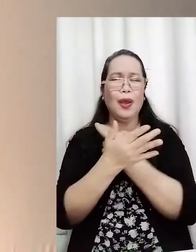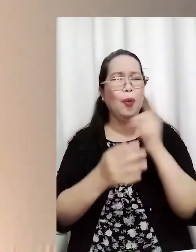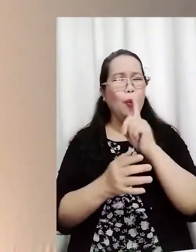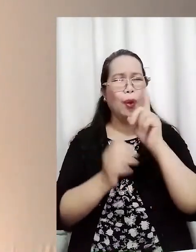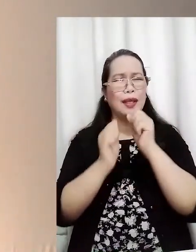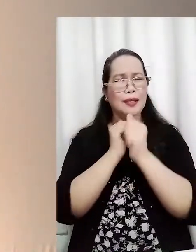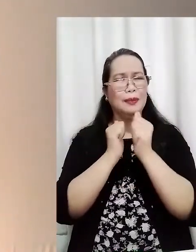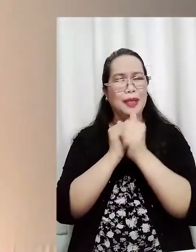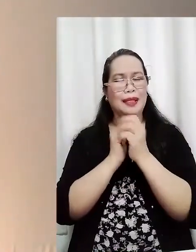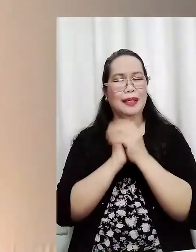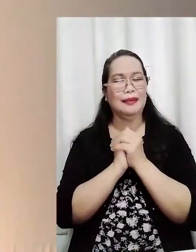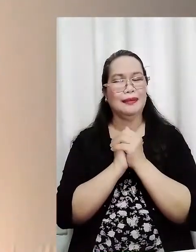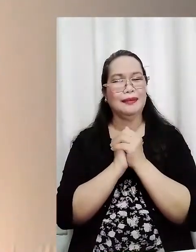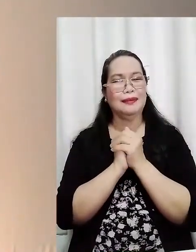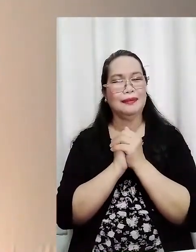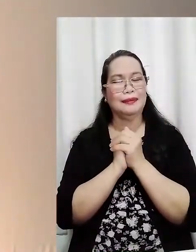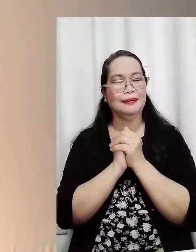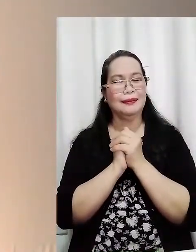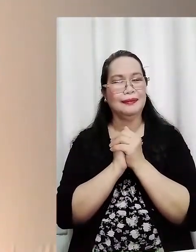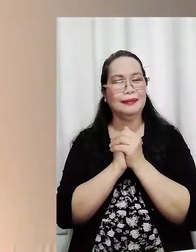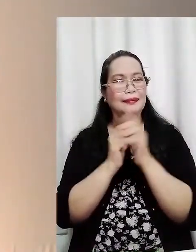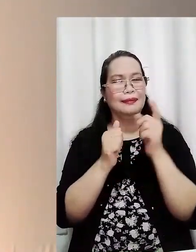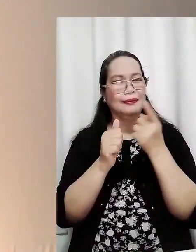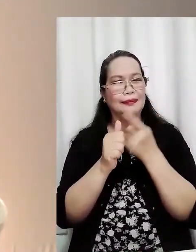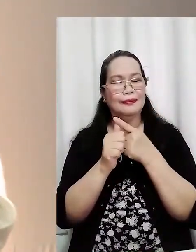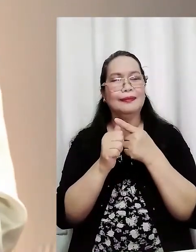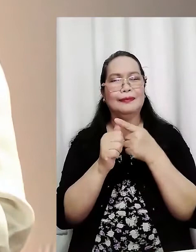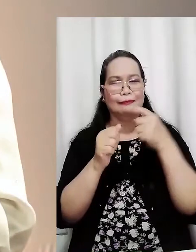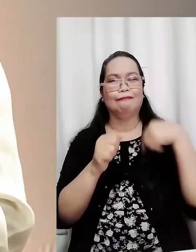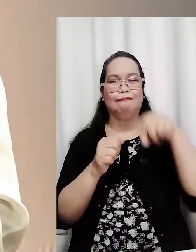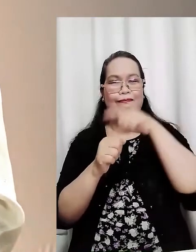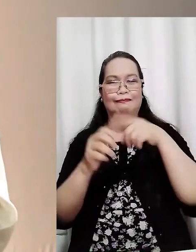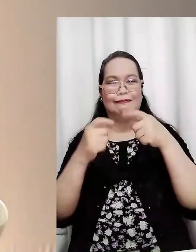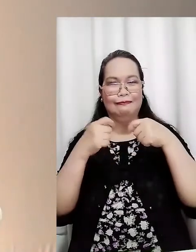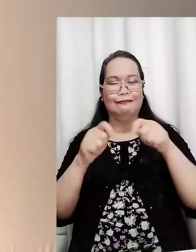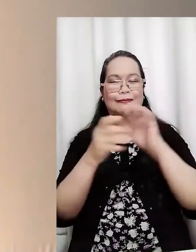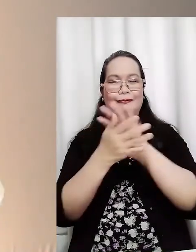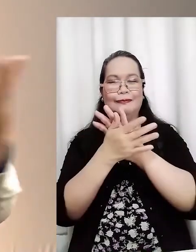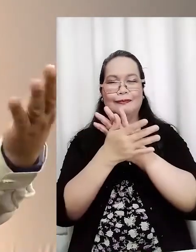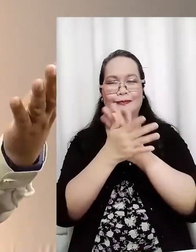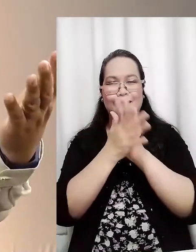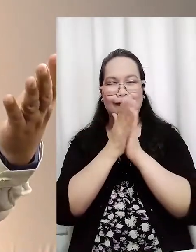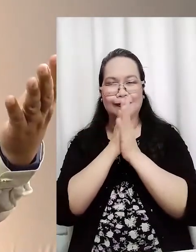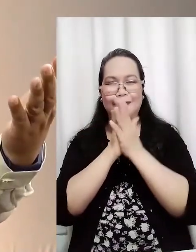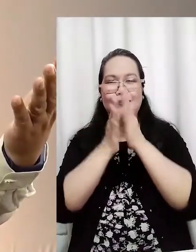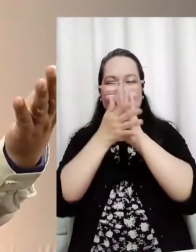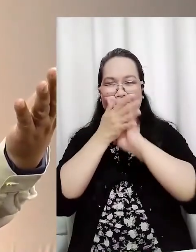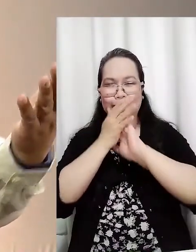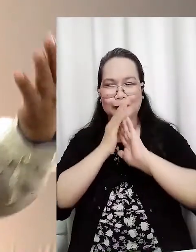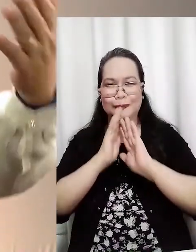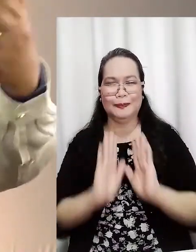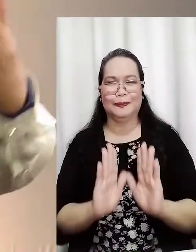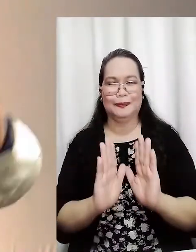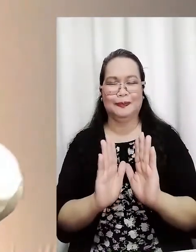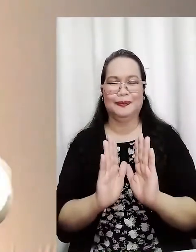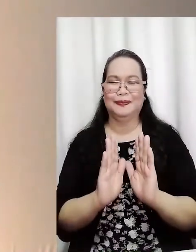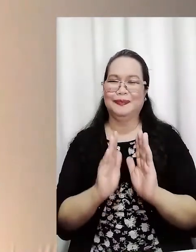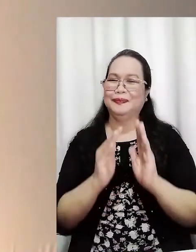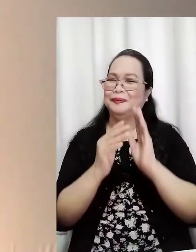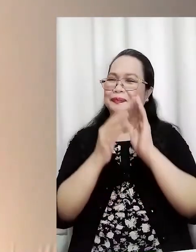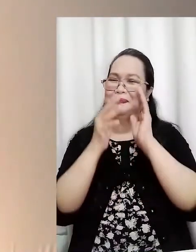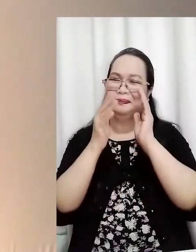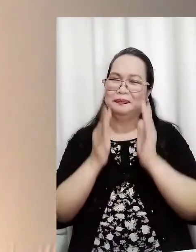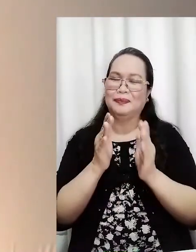First, we strive to be peacemakers. Tayo po, calling po ng Lord